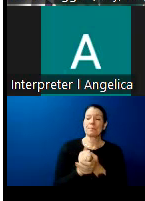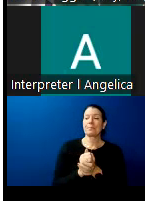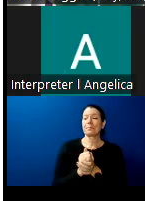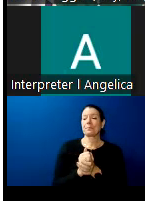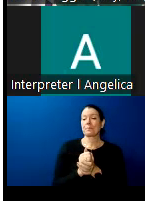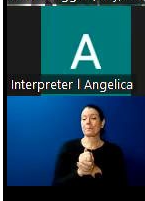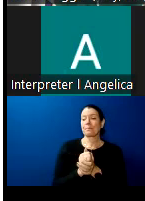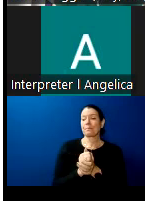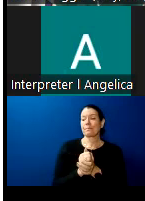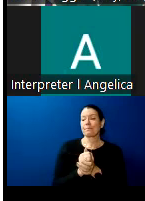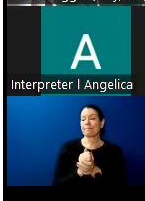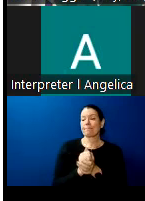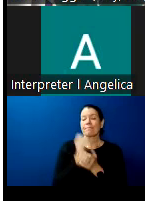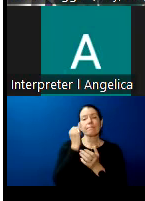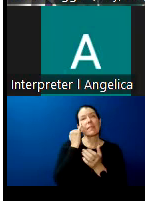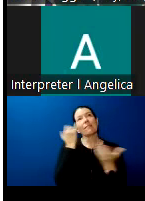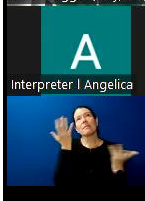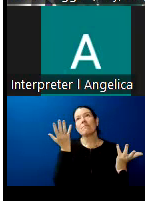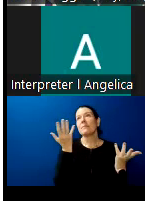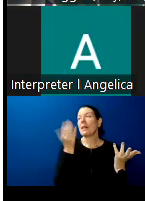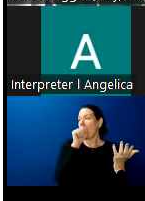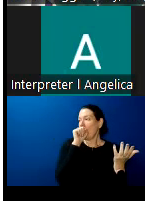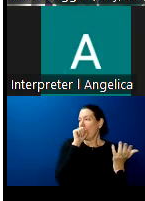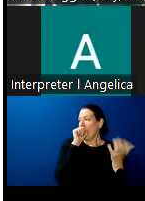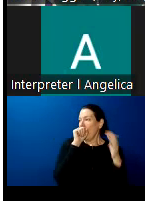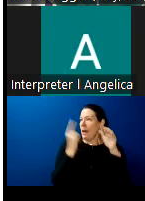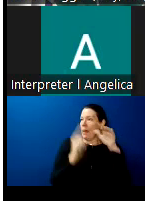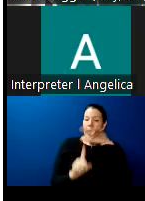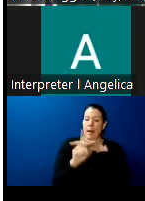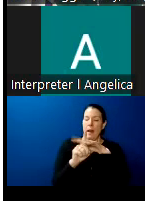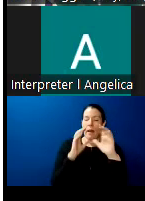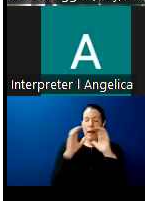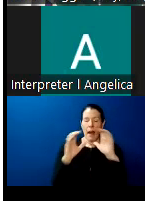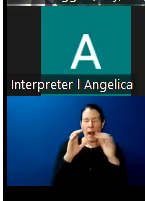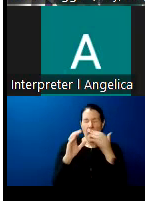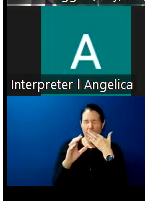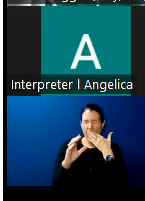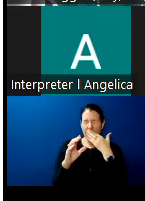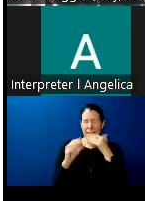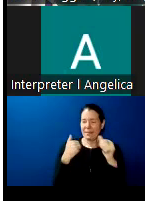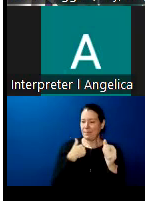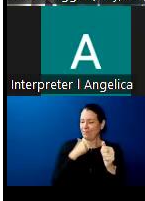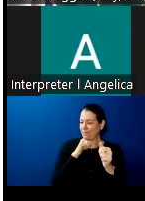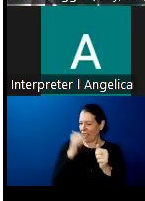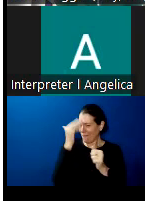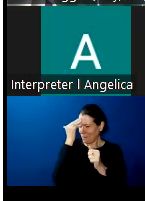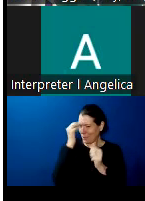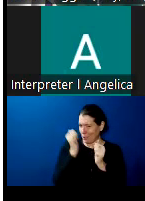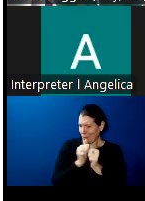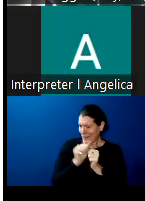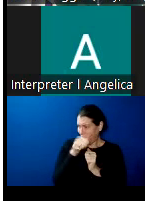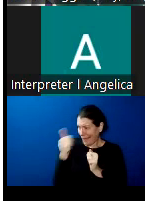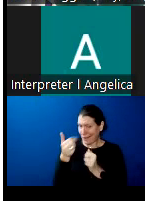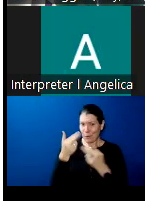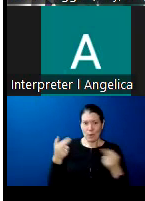just have something come up in a conversation where you're like, I actually am not familiar with any resources